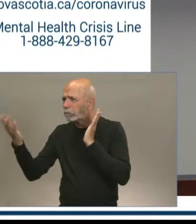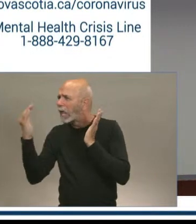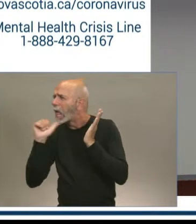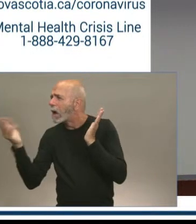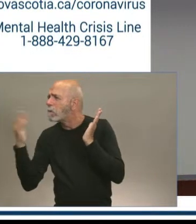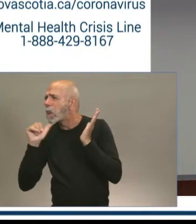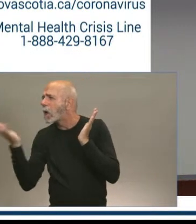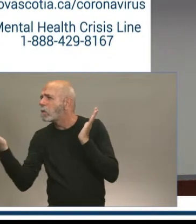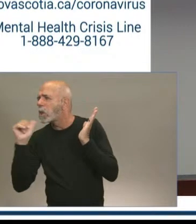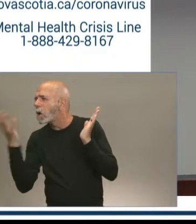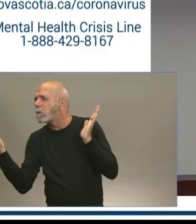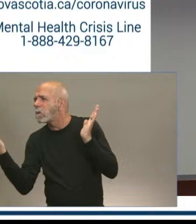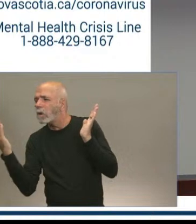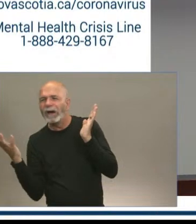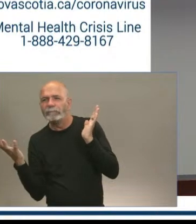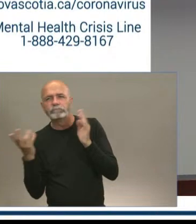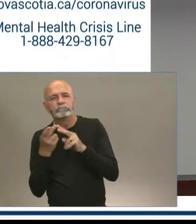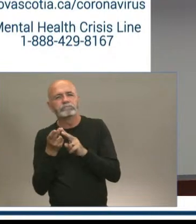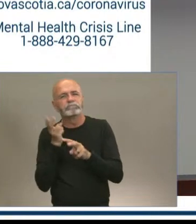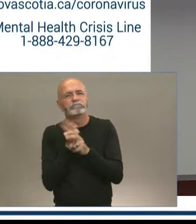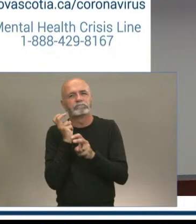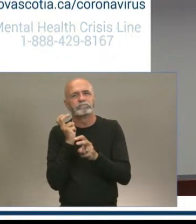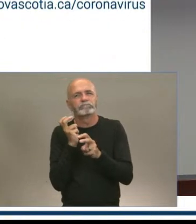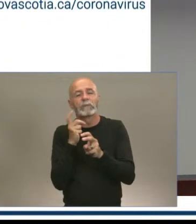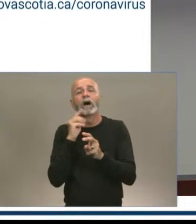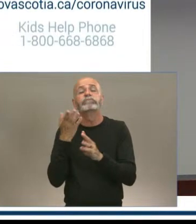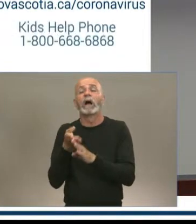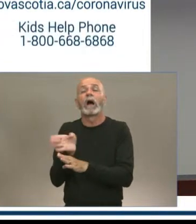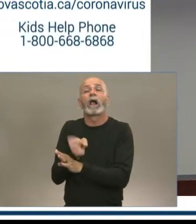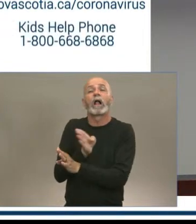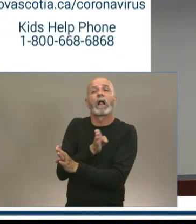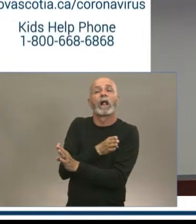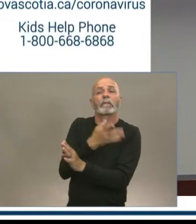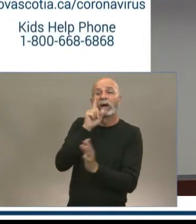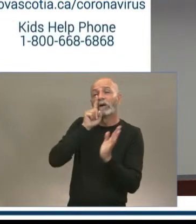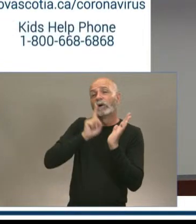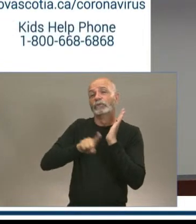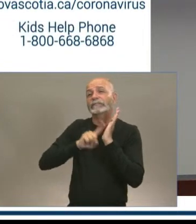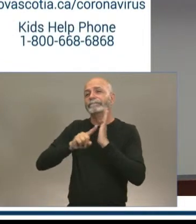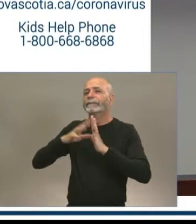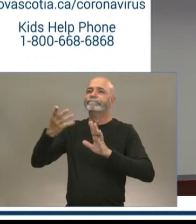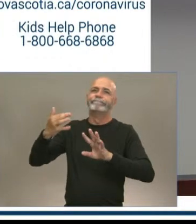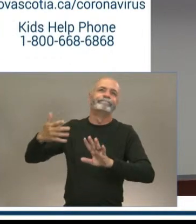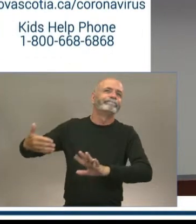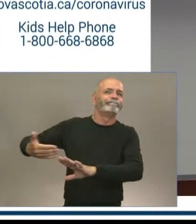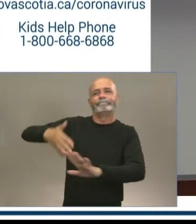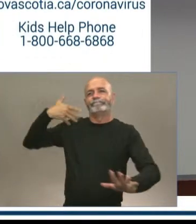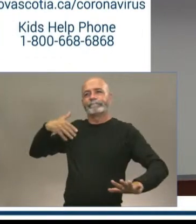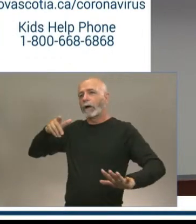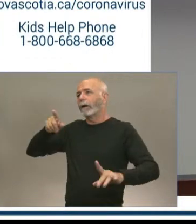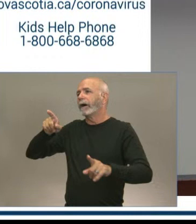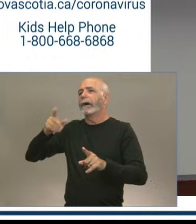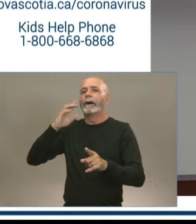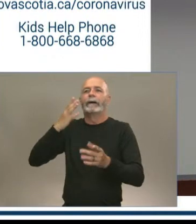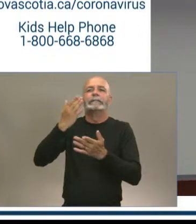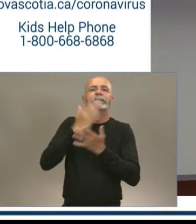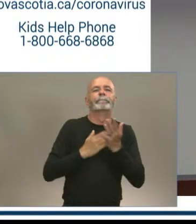look at previous research in other health behaviors in this group, and the invincibility is one part